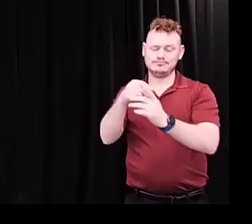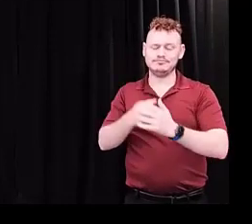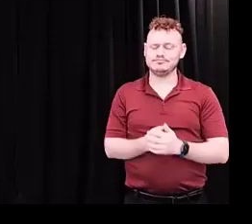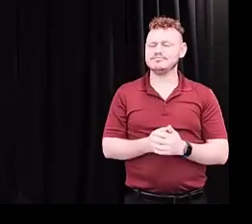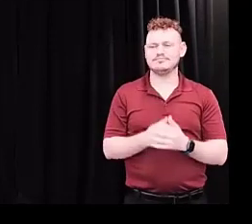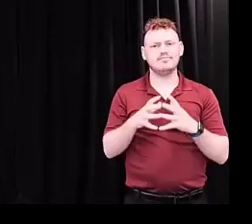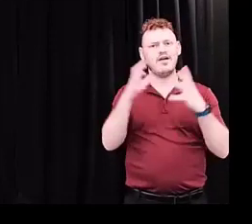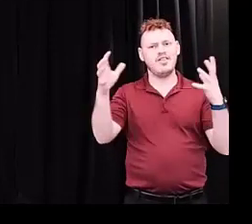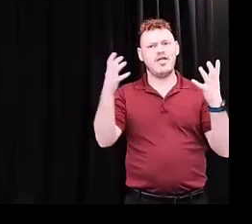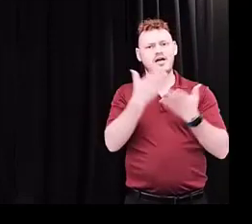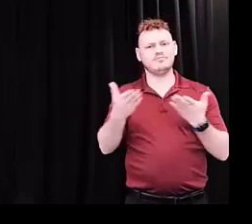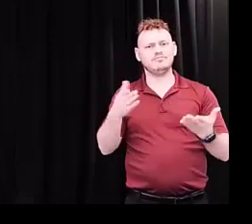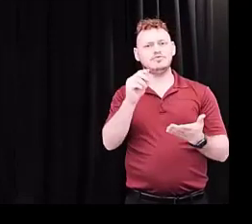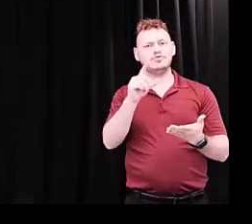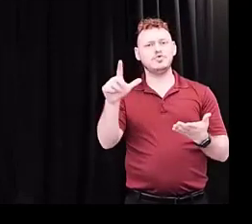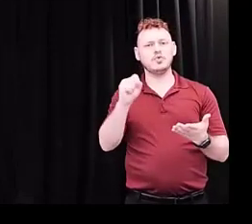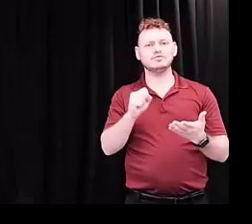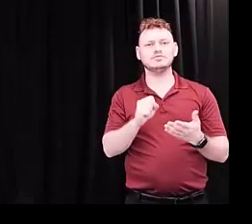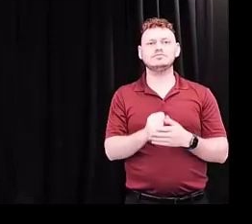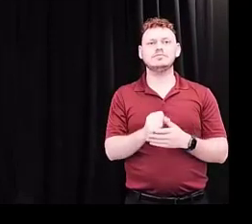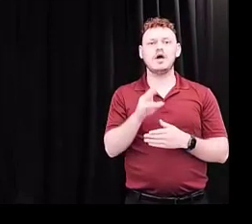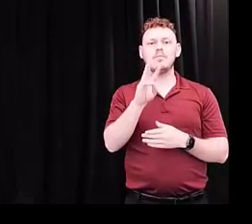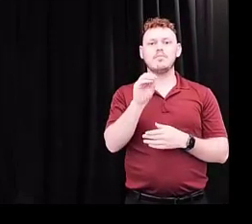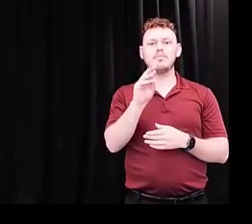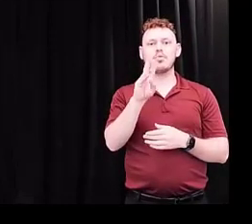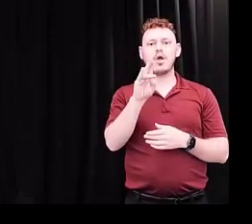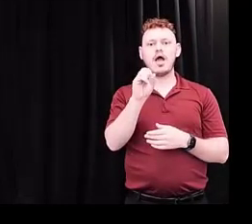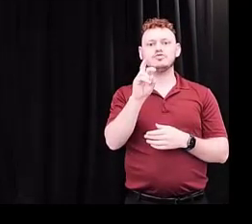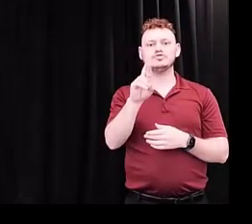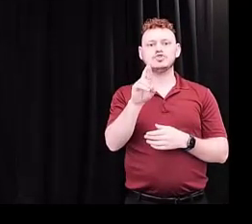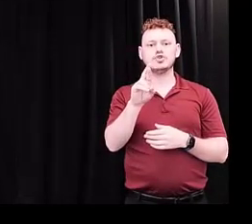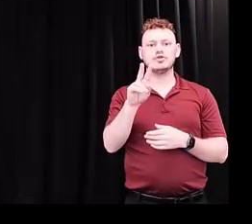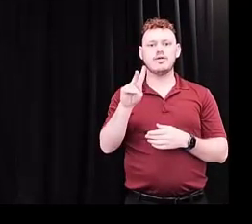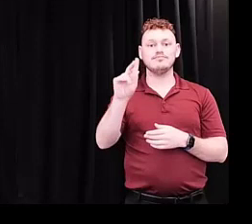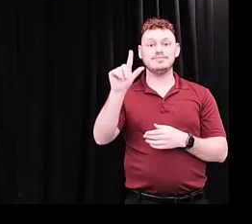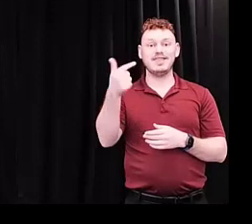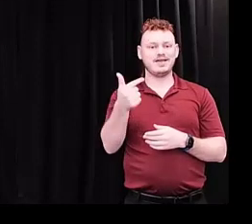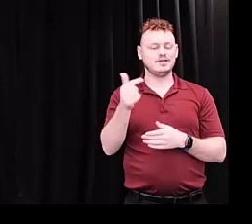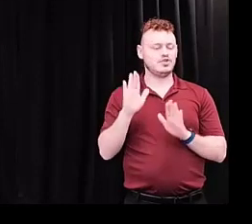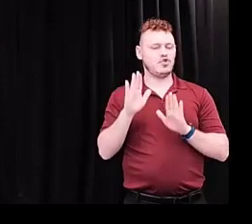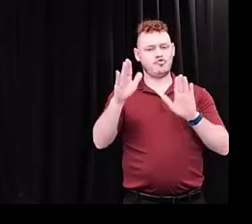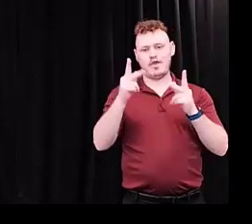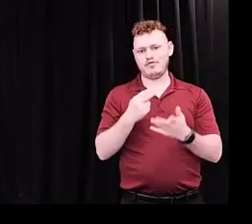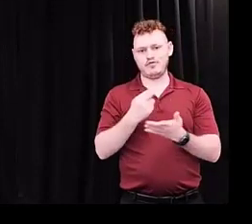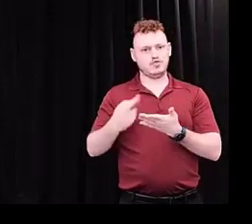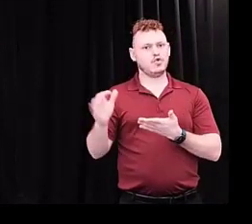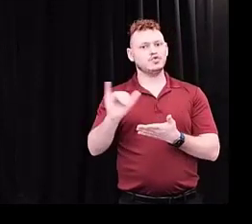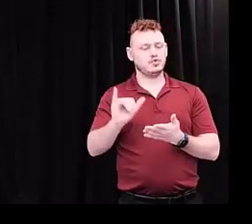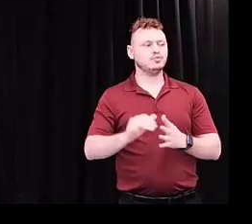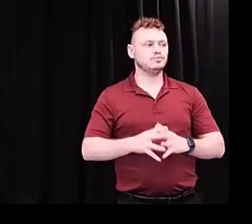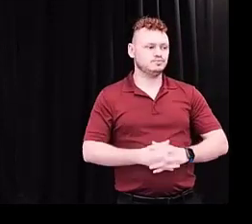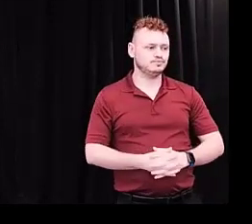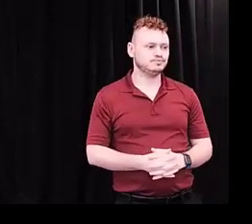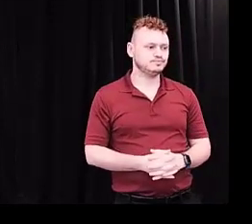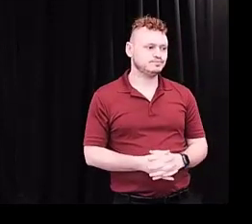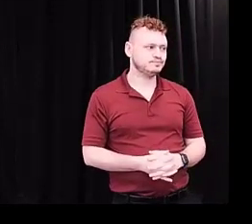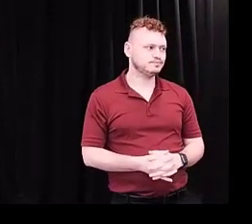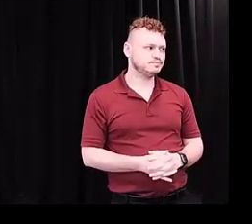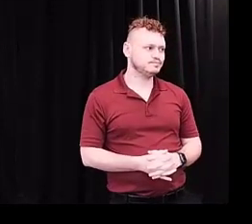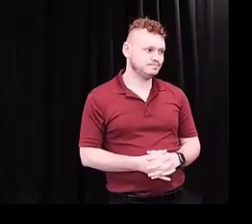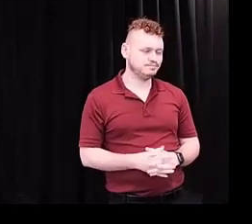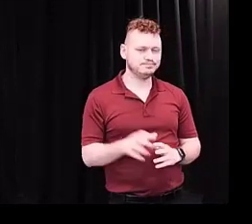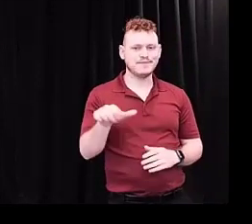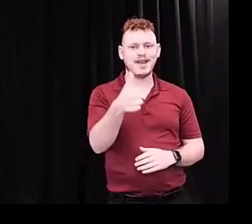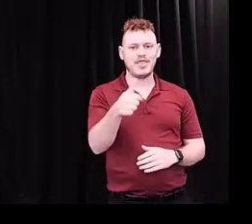there. Browser plugins are a great resource. That's true. Another